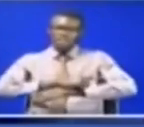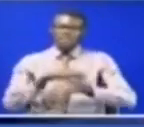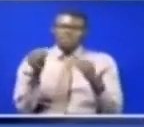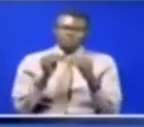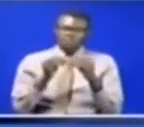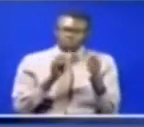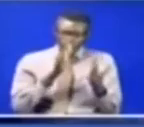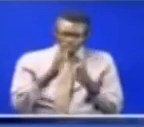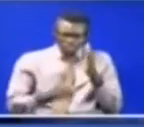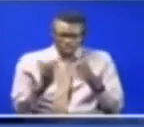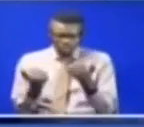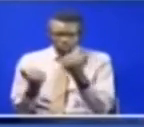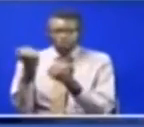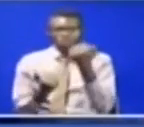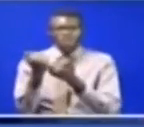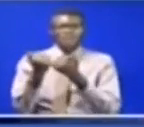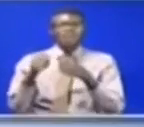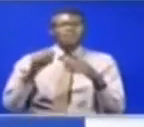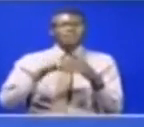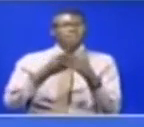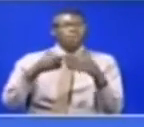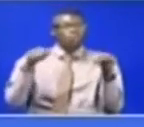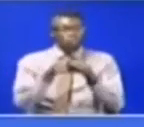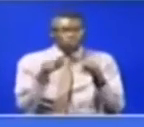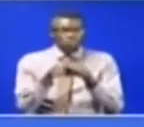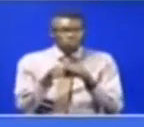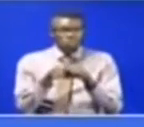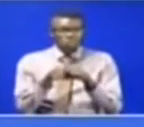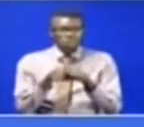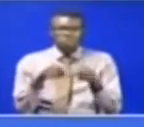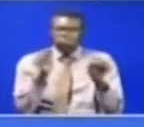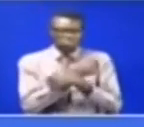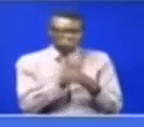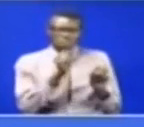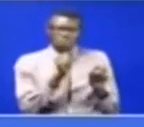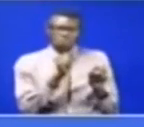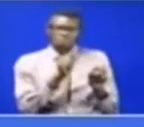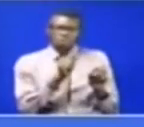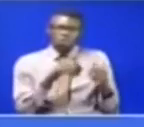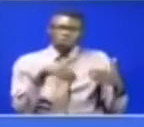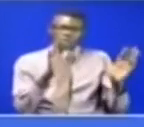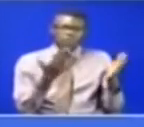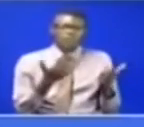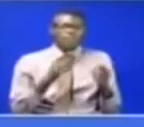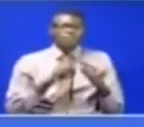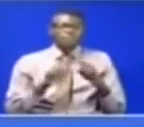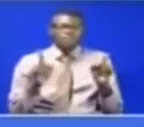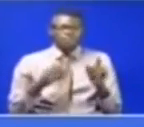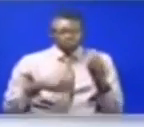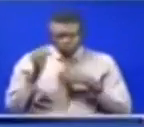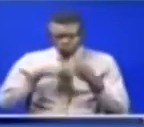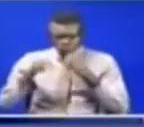setting up the car. And then, of course, we could not drink, but we could go and have the yamas and